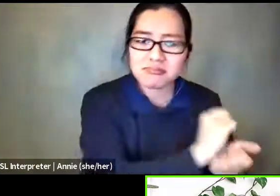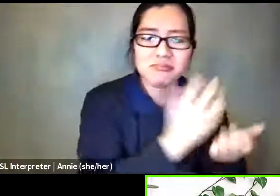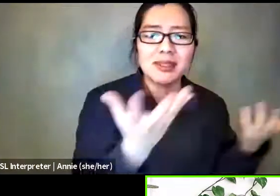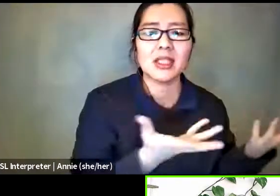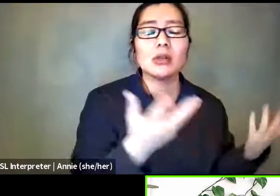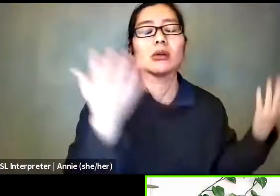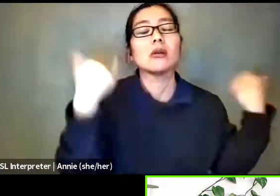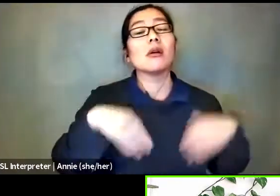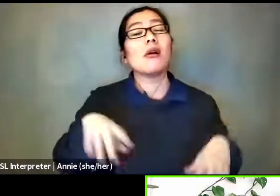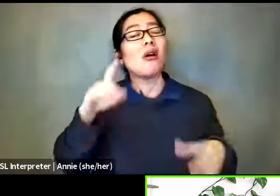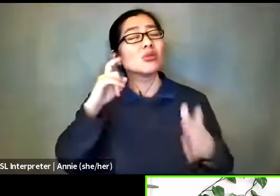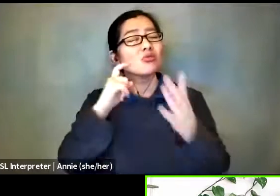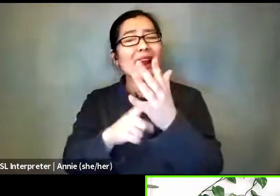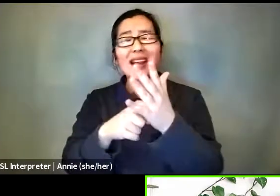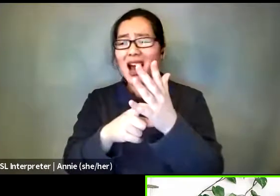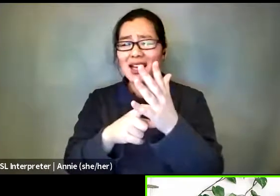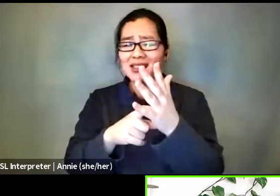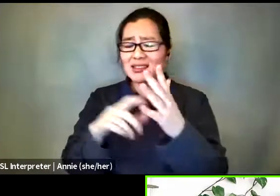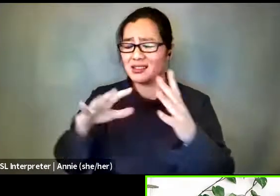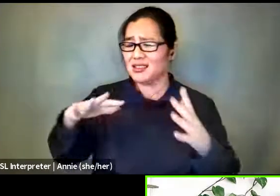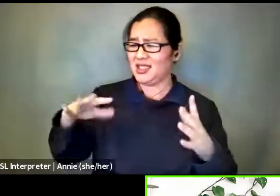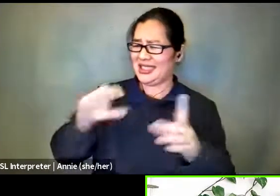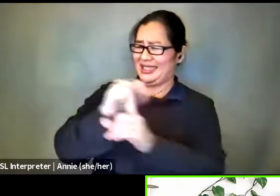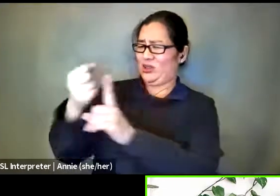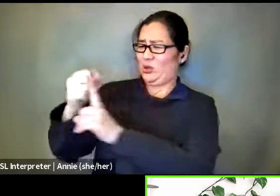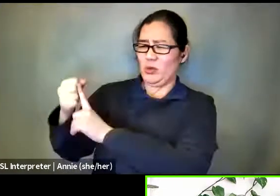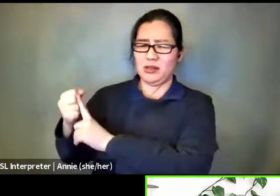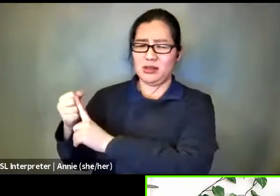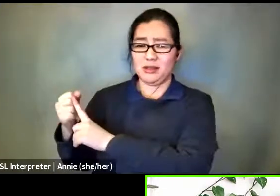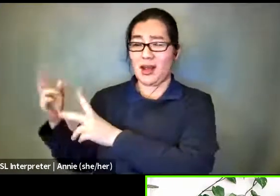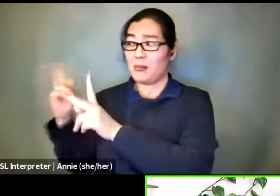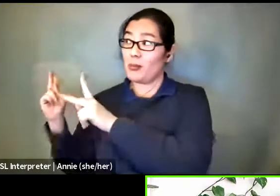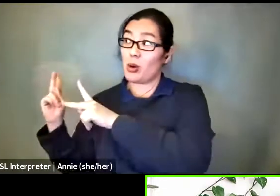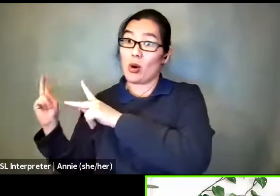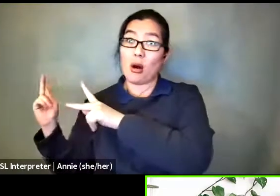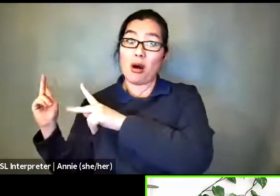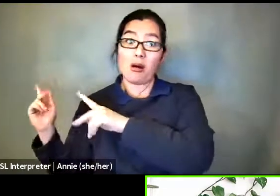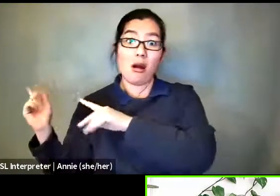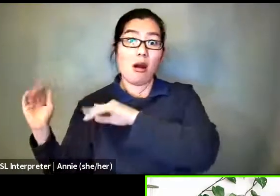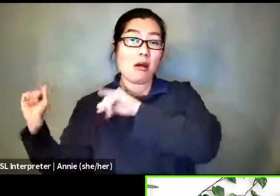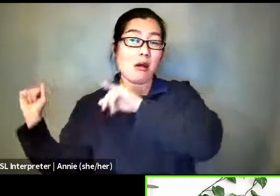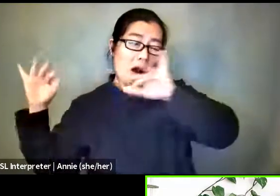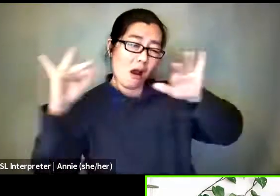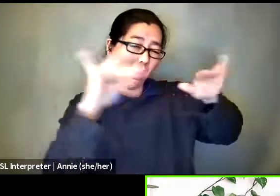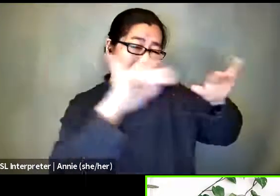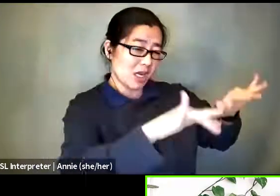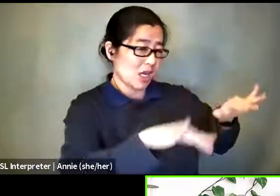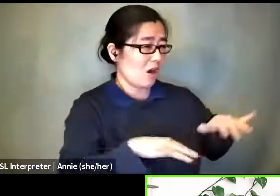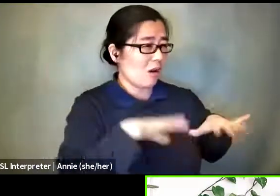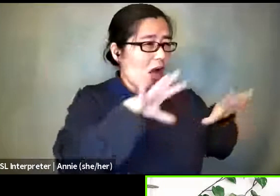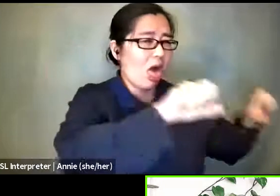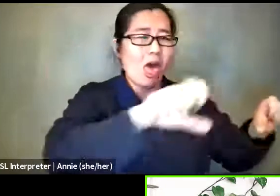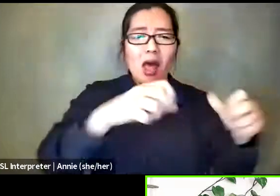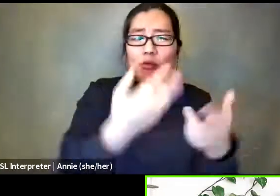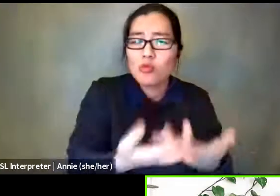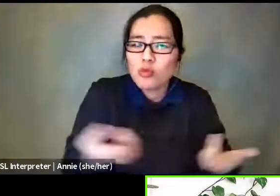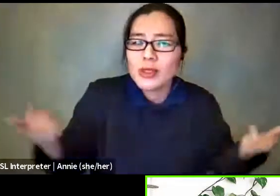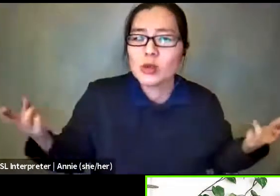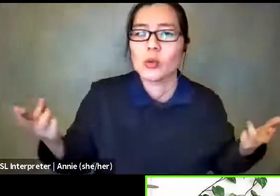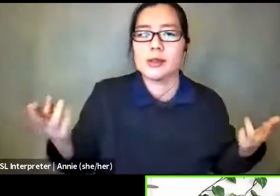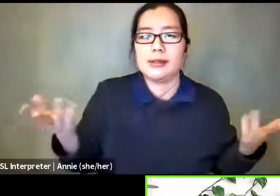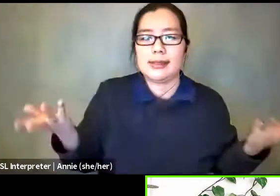are coming here for the resources that have been scooped up from all over the world for use